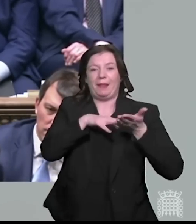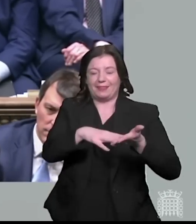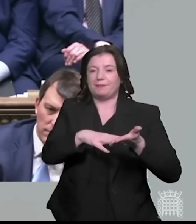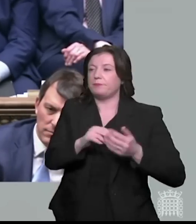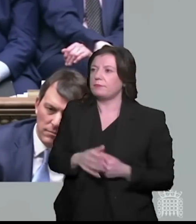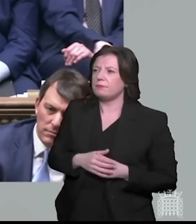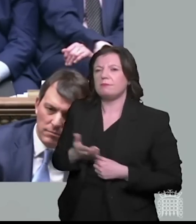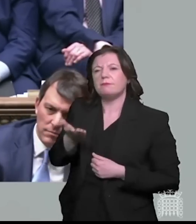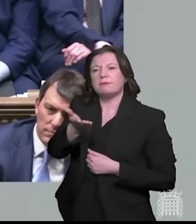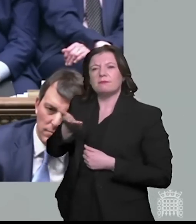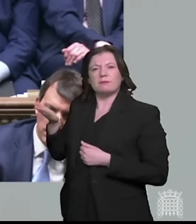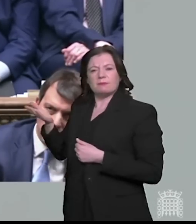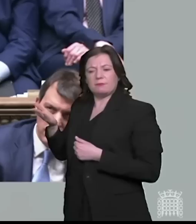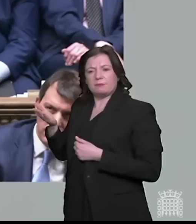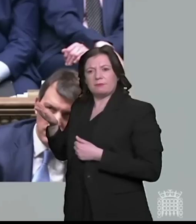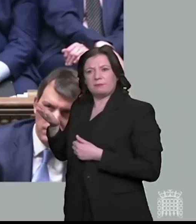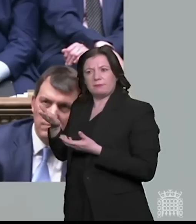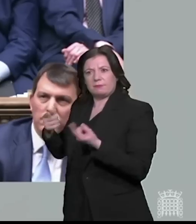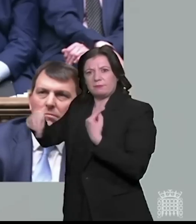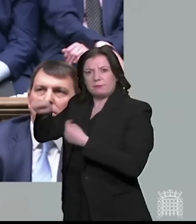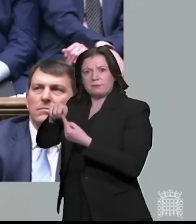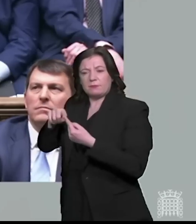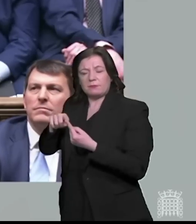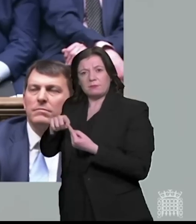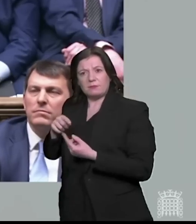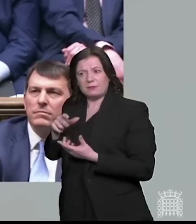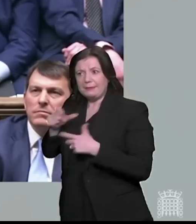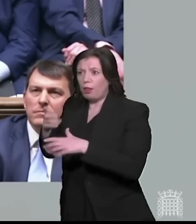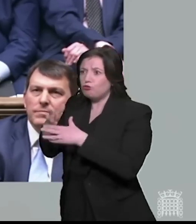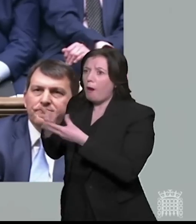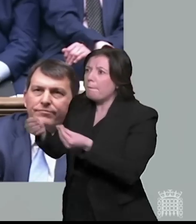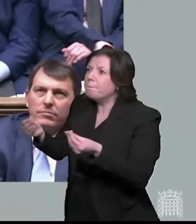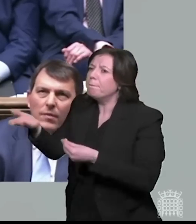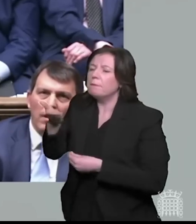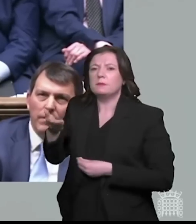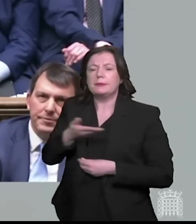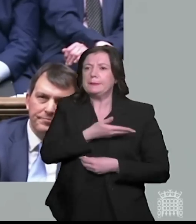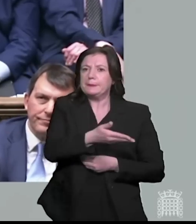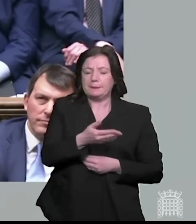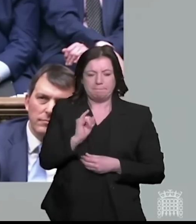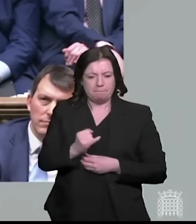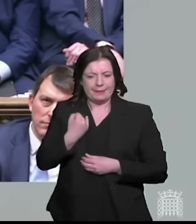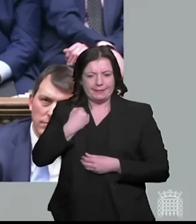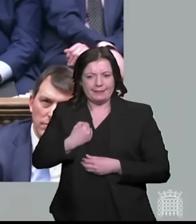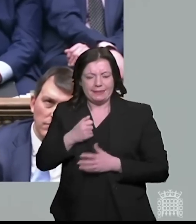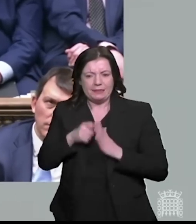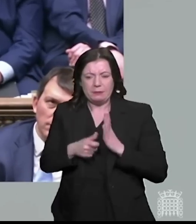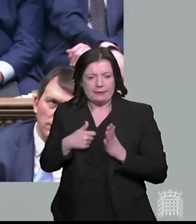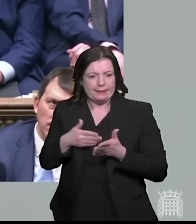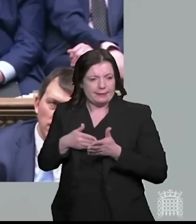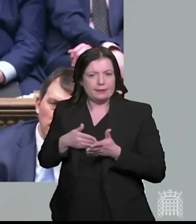the vacancies in the economy with people who say they would like to work despite being inactive due to sickness or